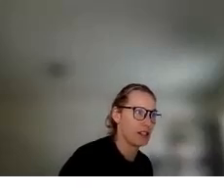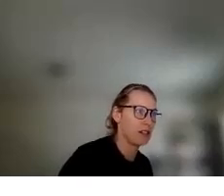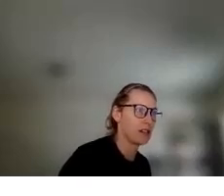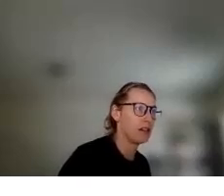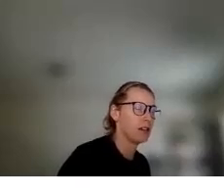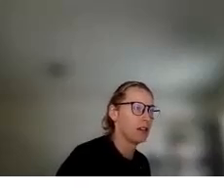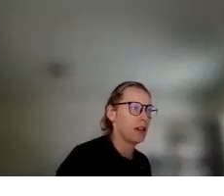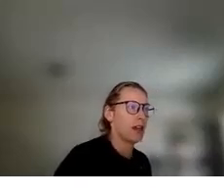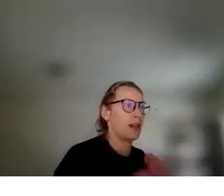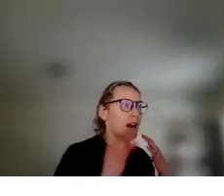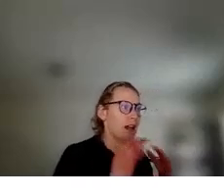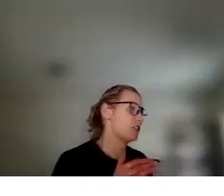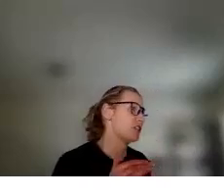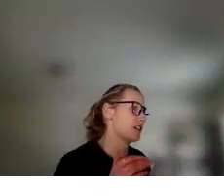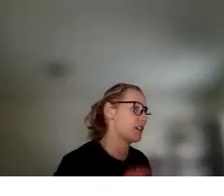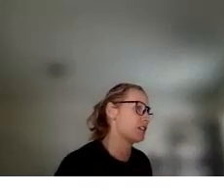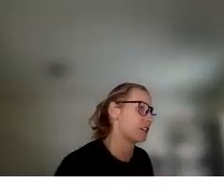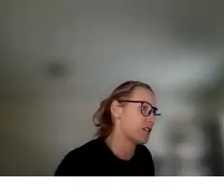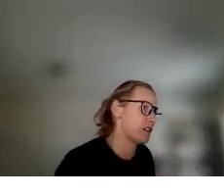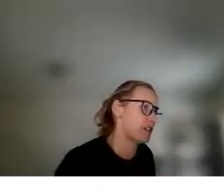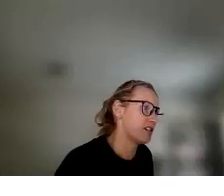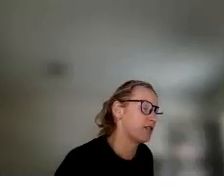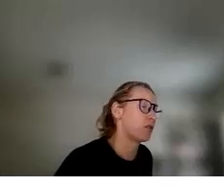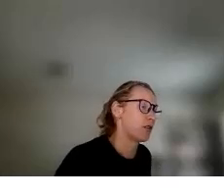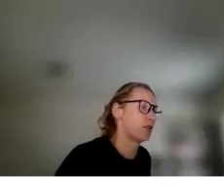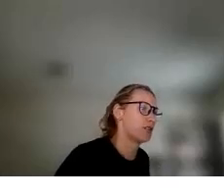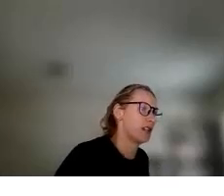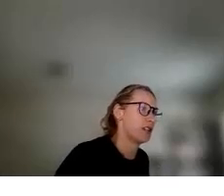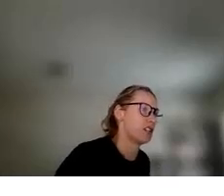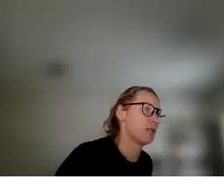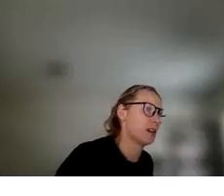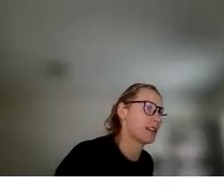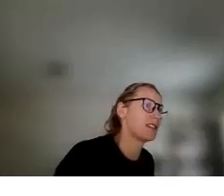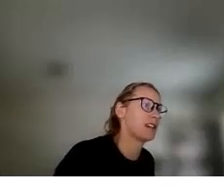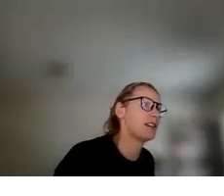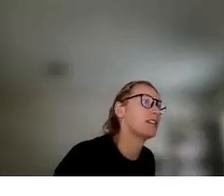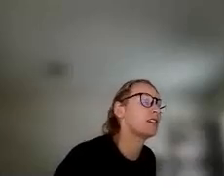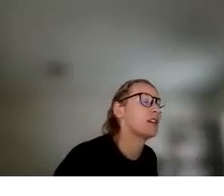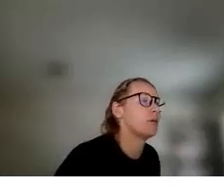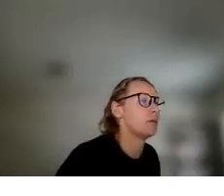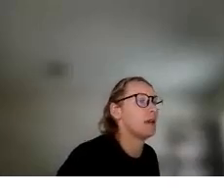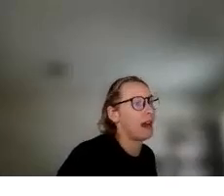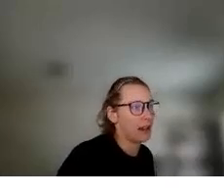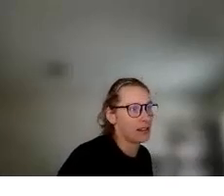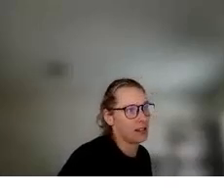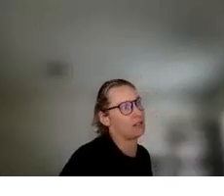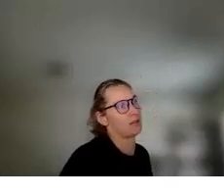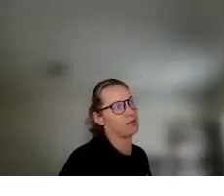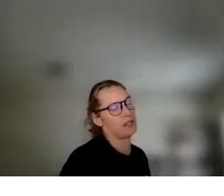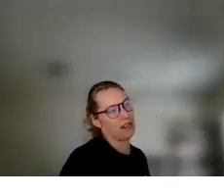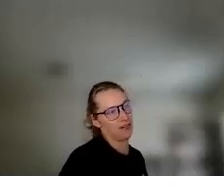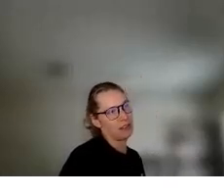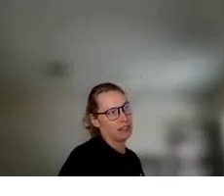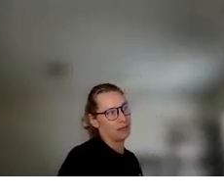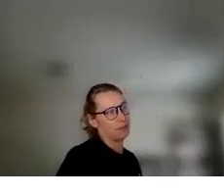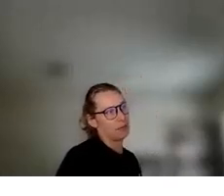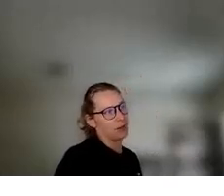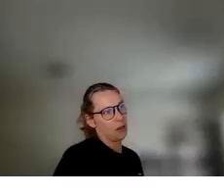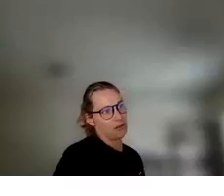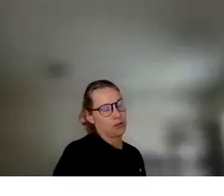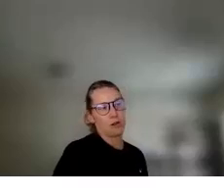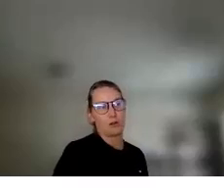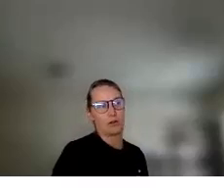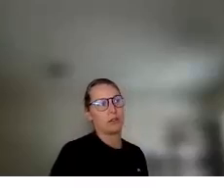their services. And IHSS services for those CHCBS kids will be accessed through